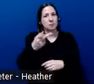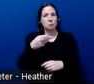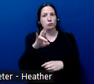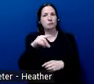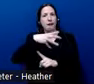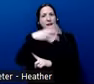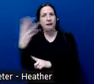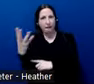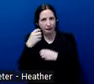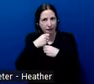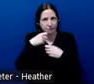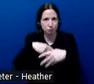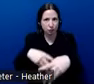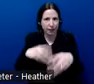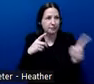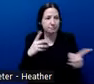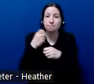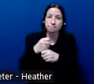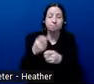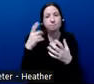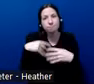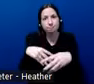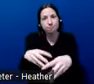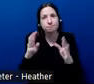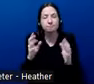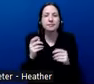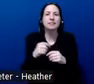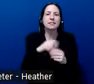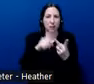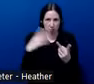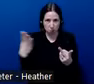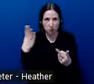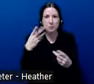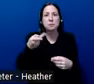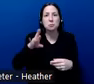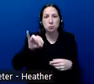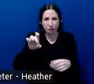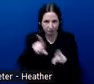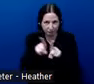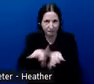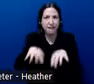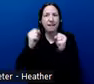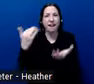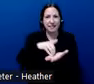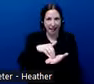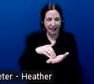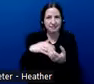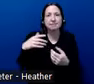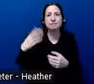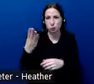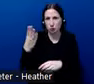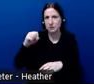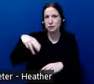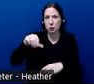DJ. Burnaby Pride at Civic Square was also back on. Trustees shared a district-created crossword puzzle